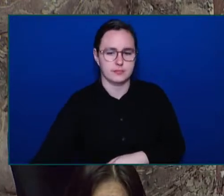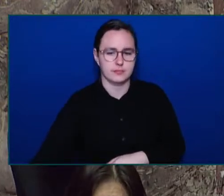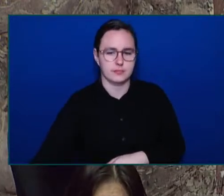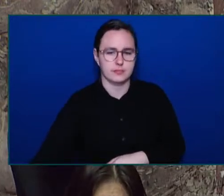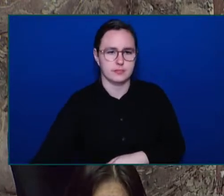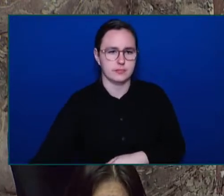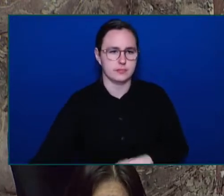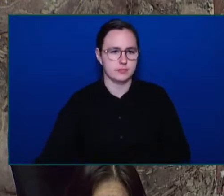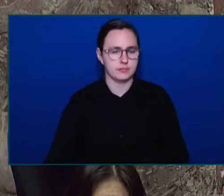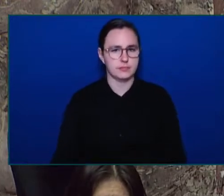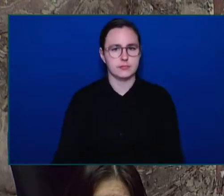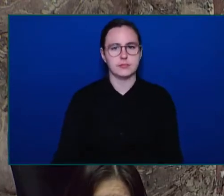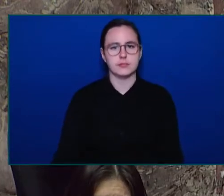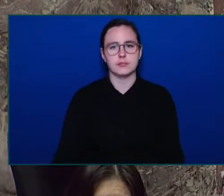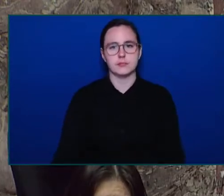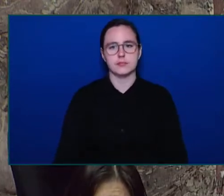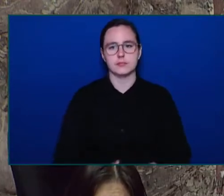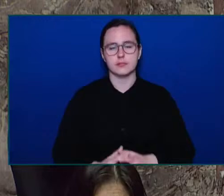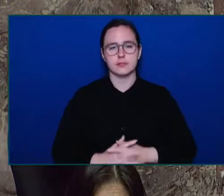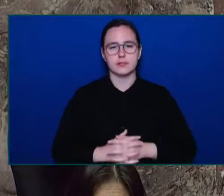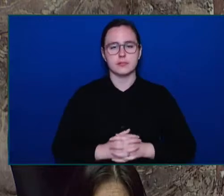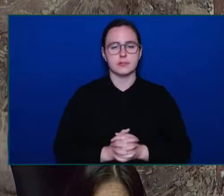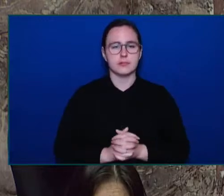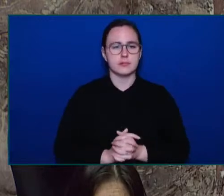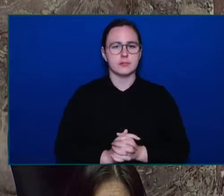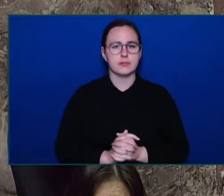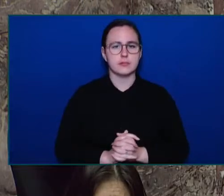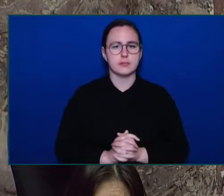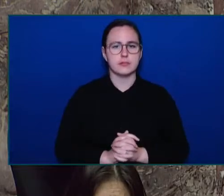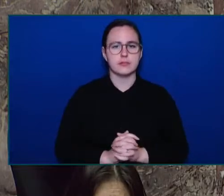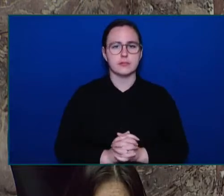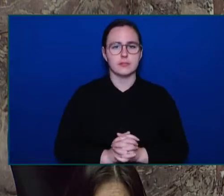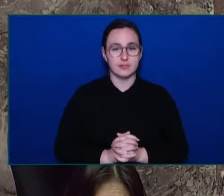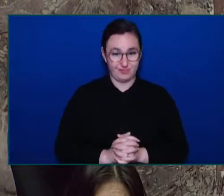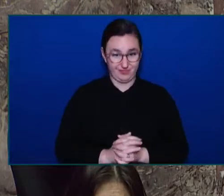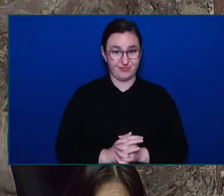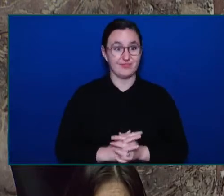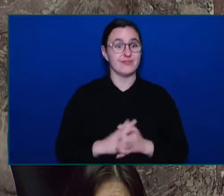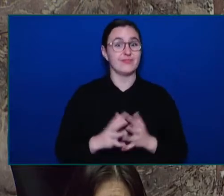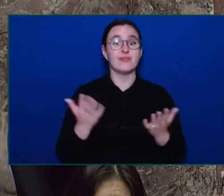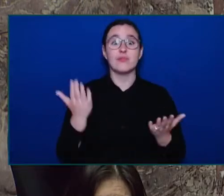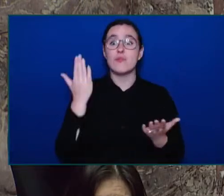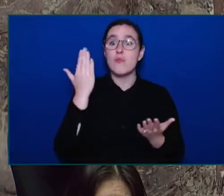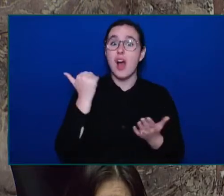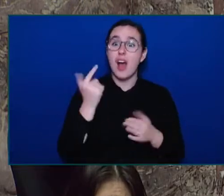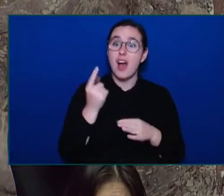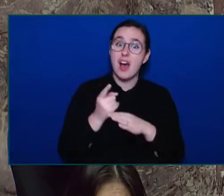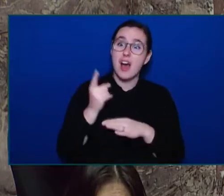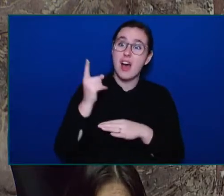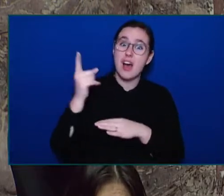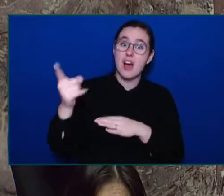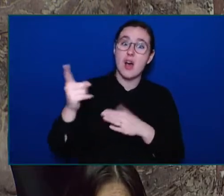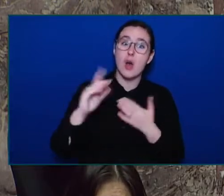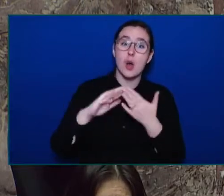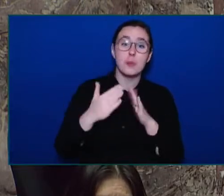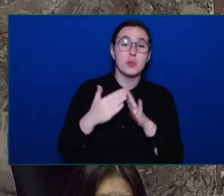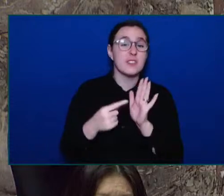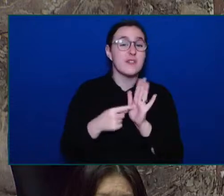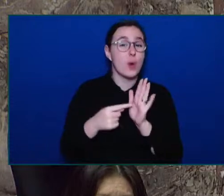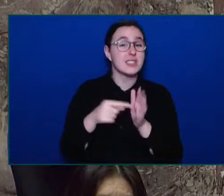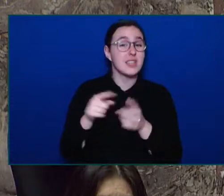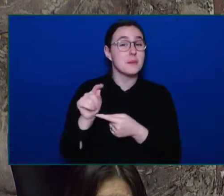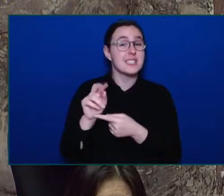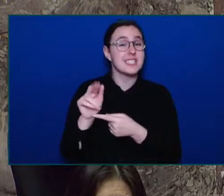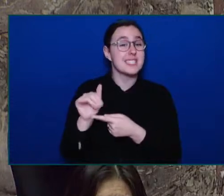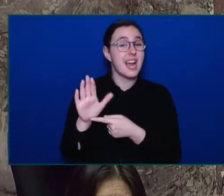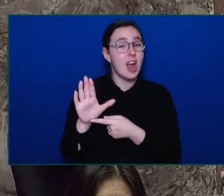That's why in communities such as Dawson Creek, communities such as Terrace, communities such as Williams Lake, communities